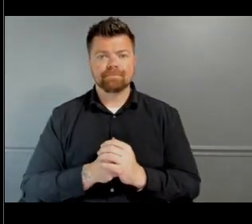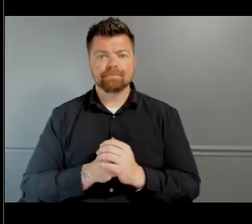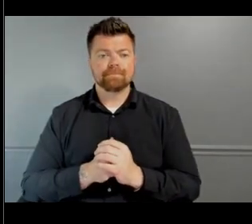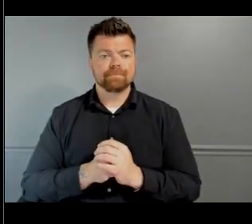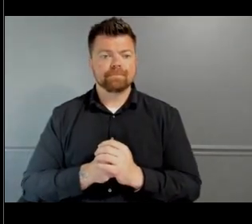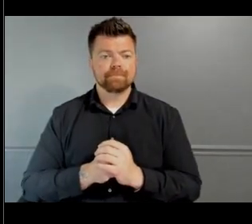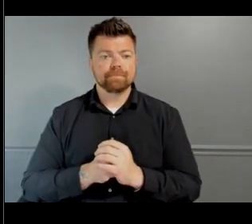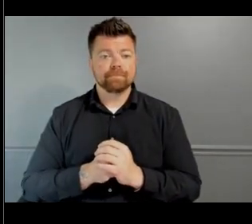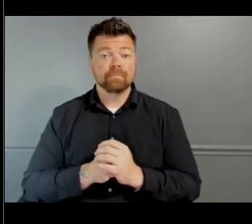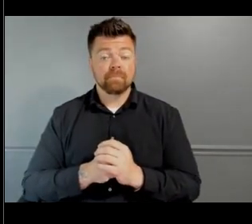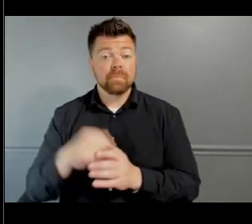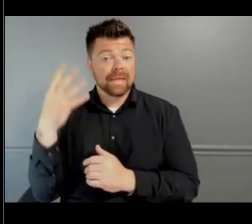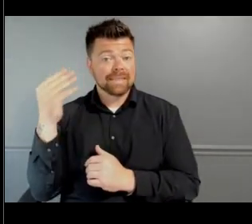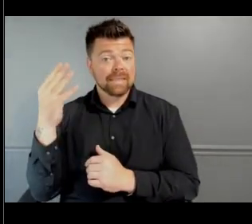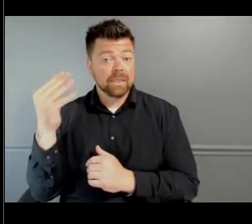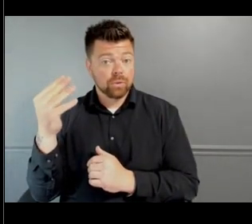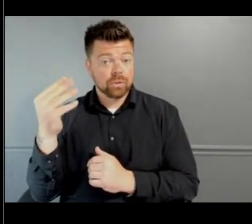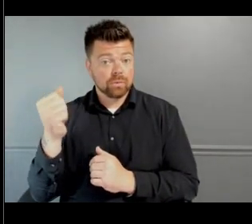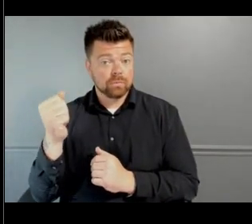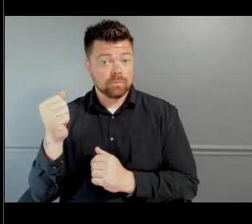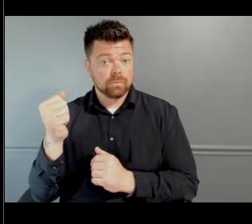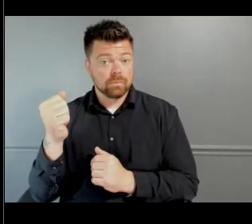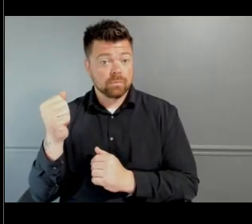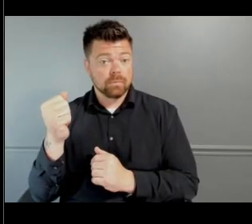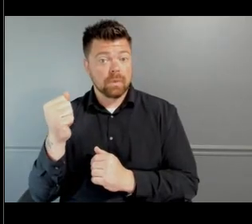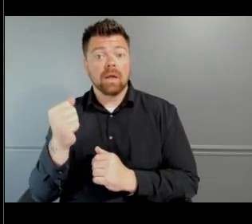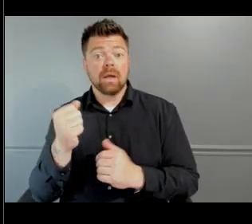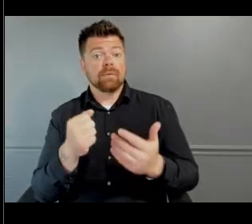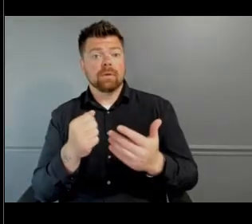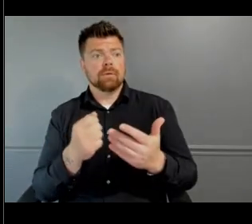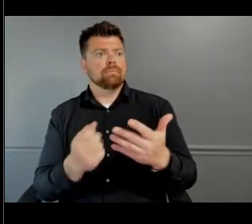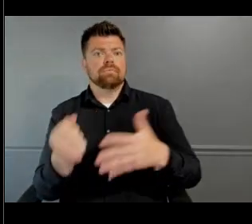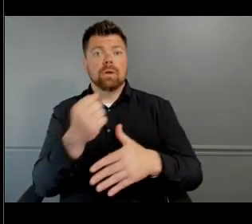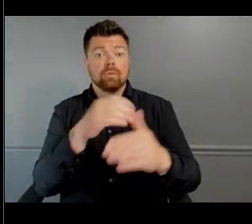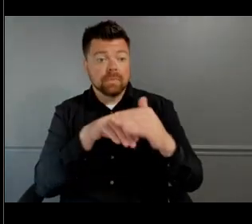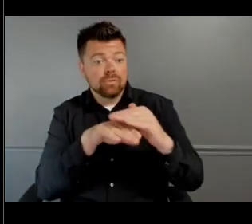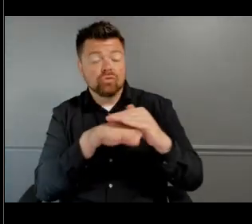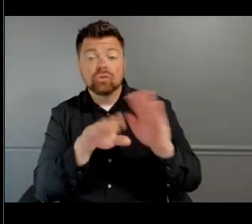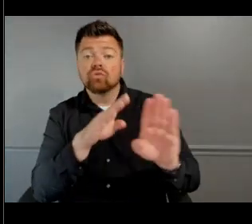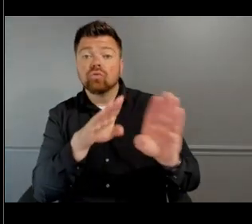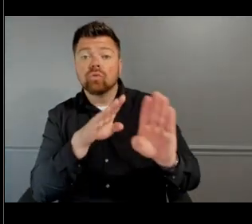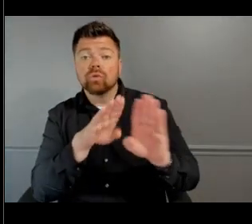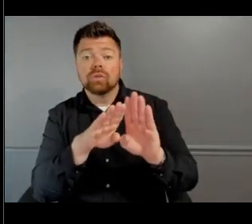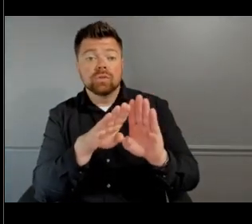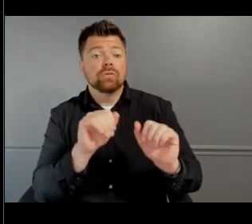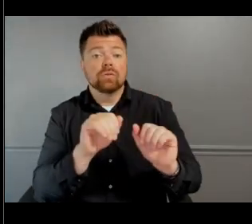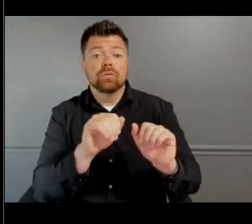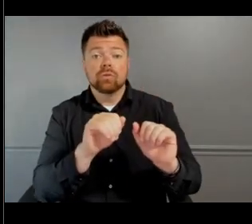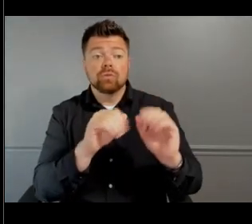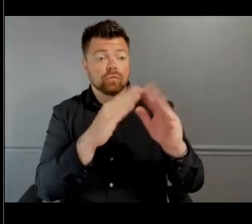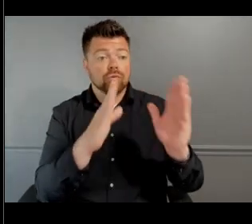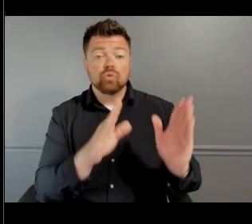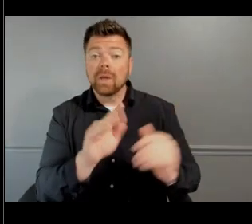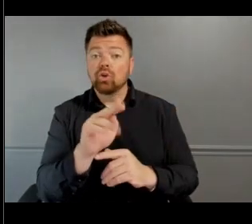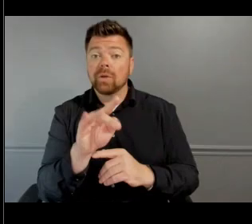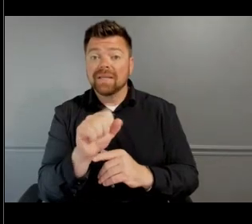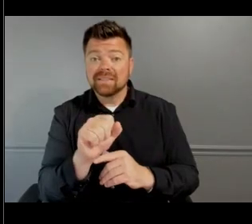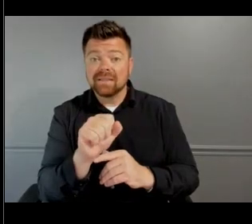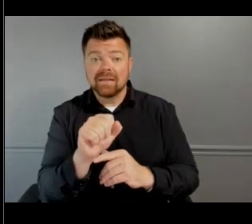The exterior of the primary entrance doors to dwelling units face public